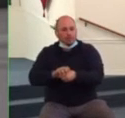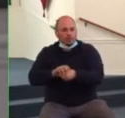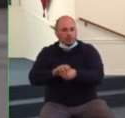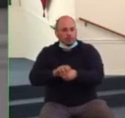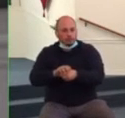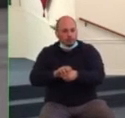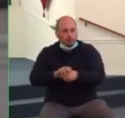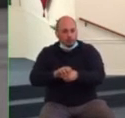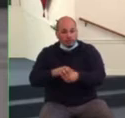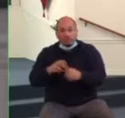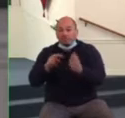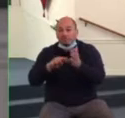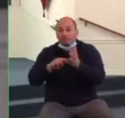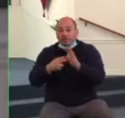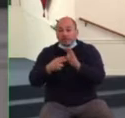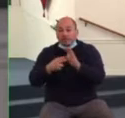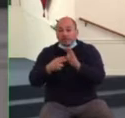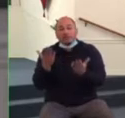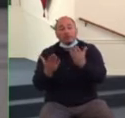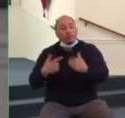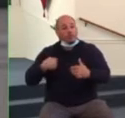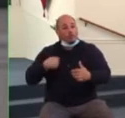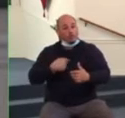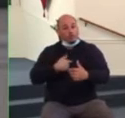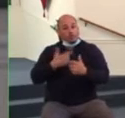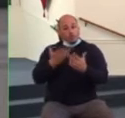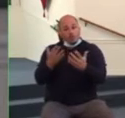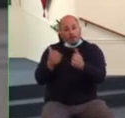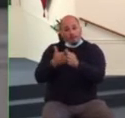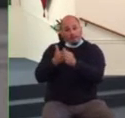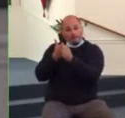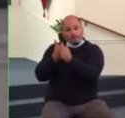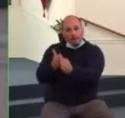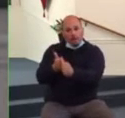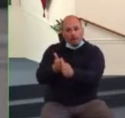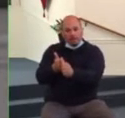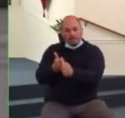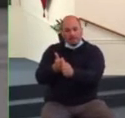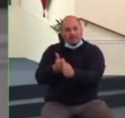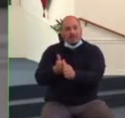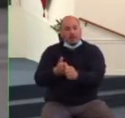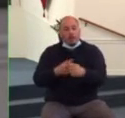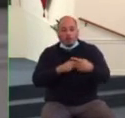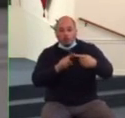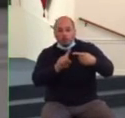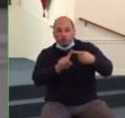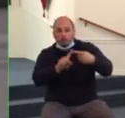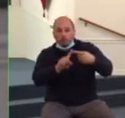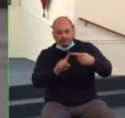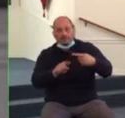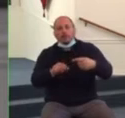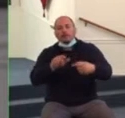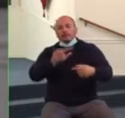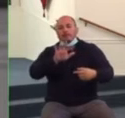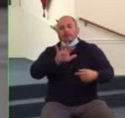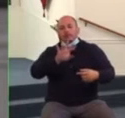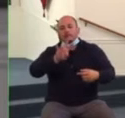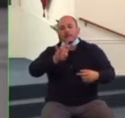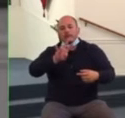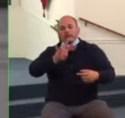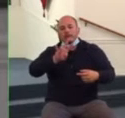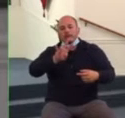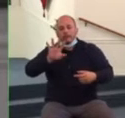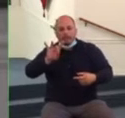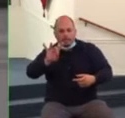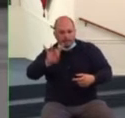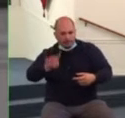58. This man wants to follow Jesus. He'll follow Jesus wherever Jesus goes. But Jesus warns him that he doesn't even always have